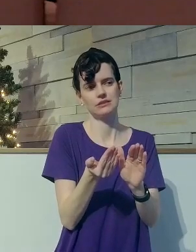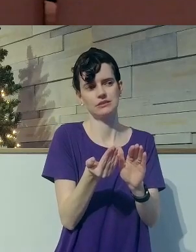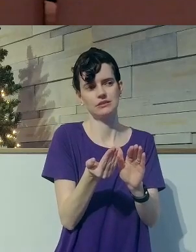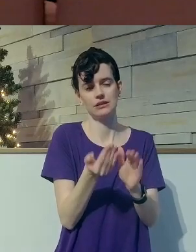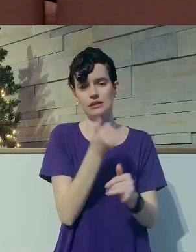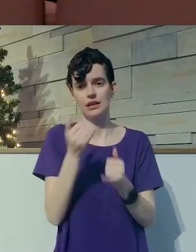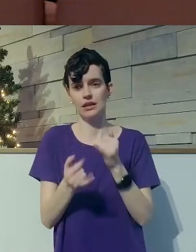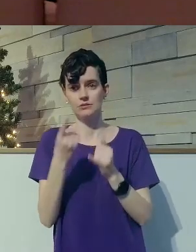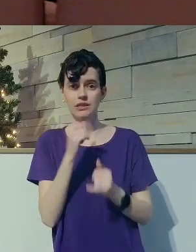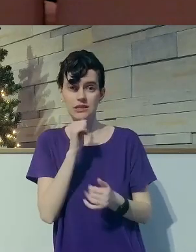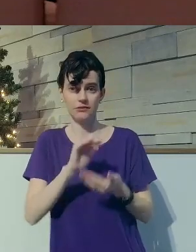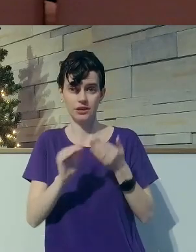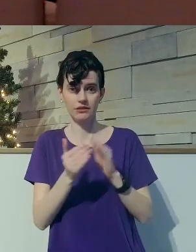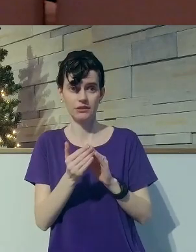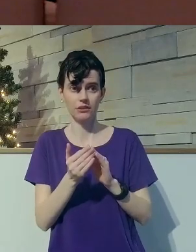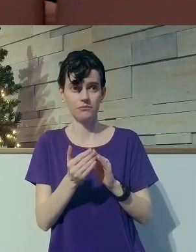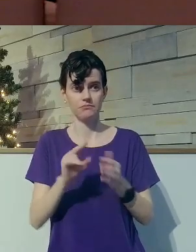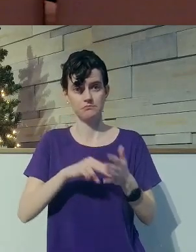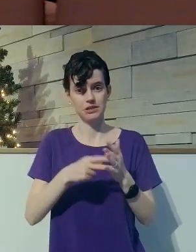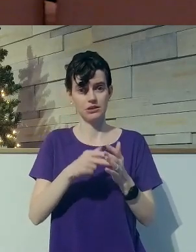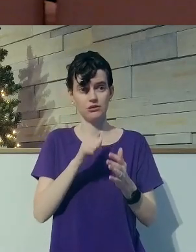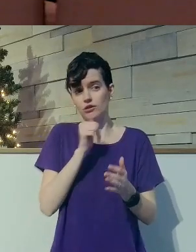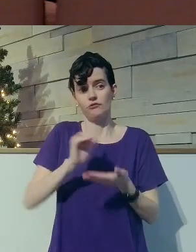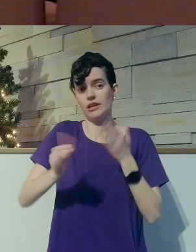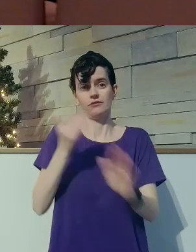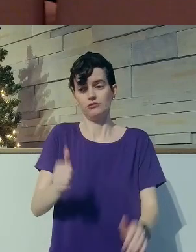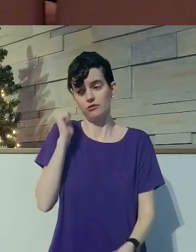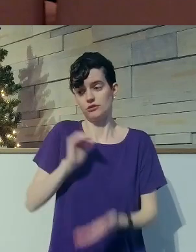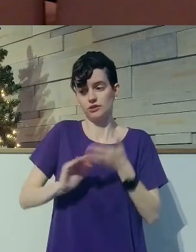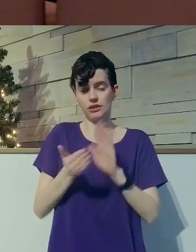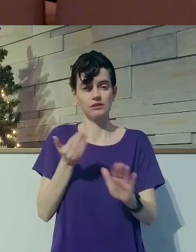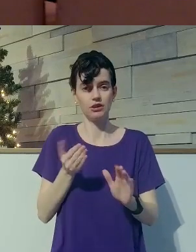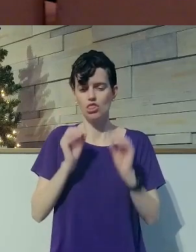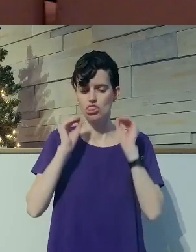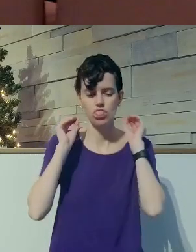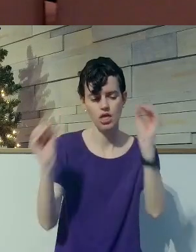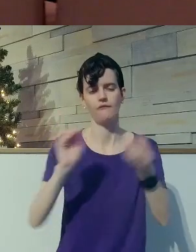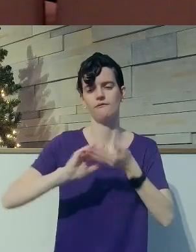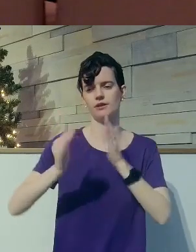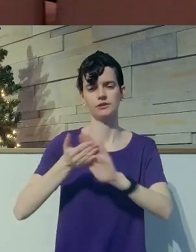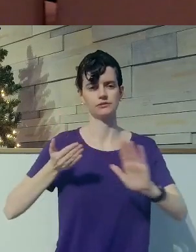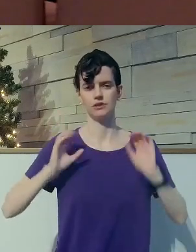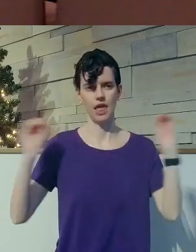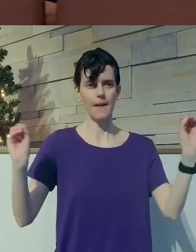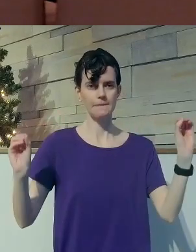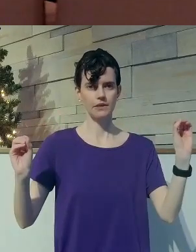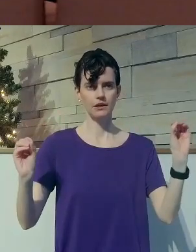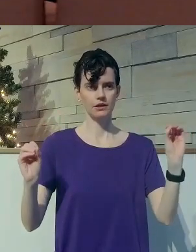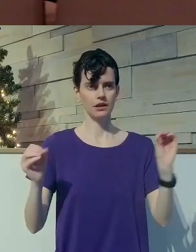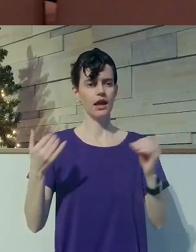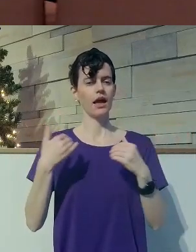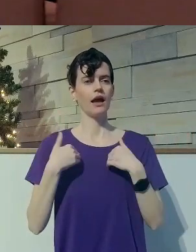And then the last one that's not forgiveness is not forgiving. That's pretty easy to remember that one. No forgiveness. It is believed that